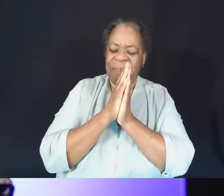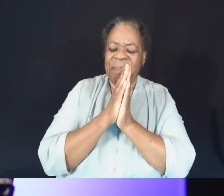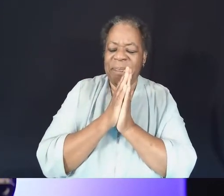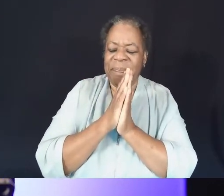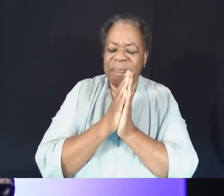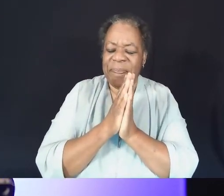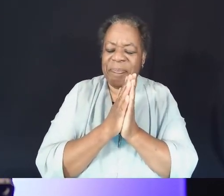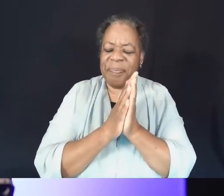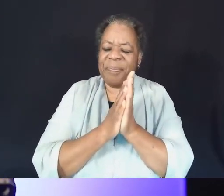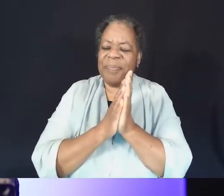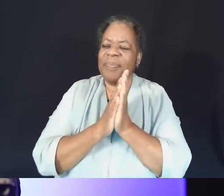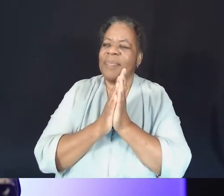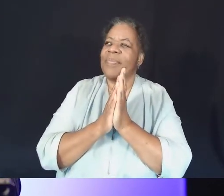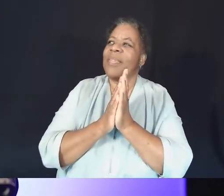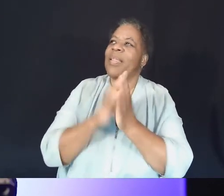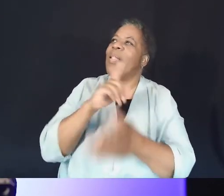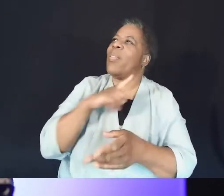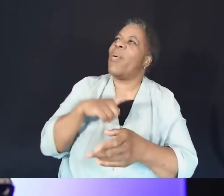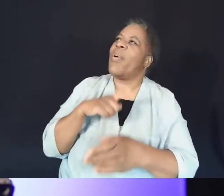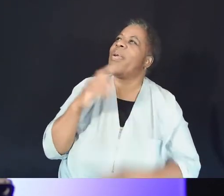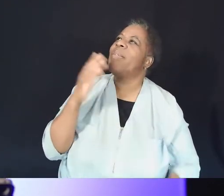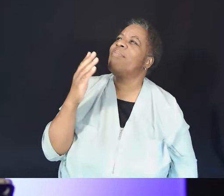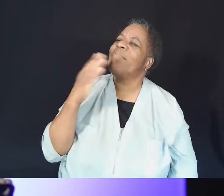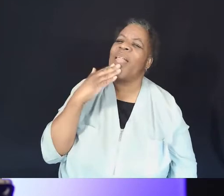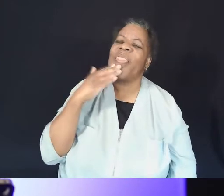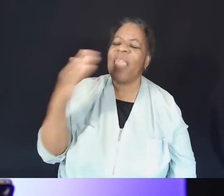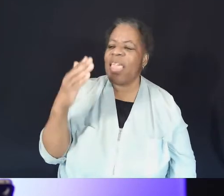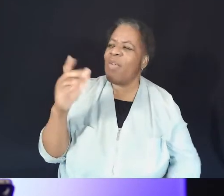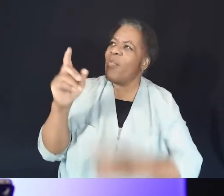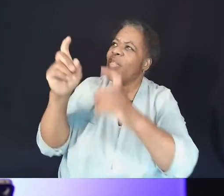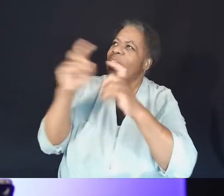Lord, we are so thankful for the gift of Scripture.